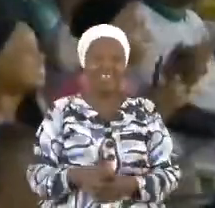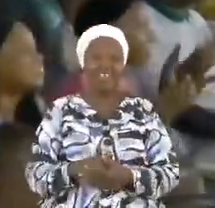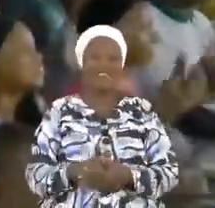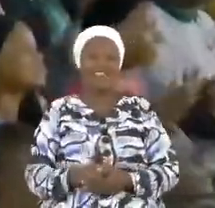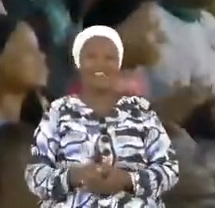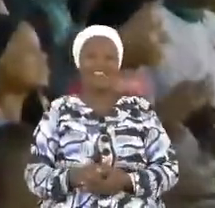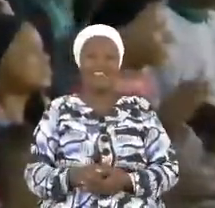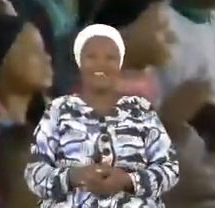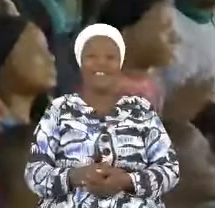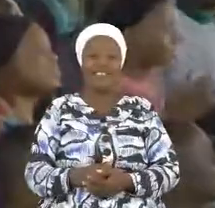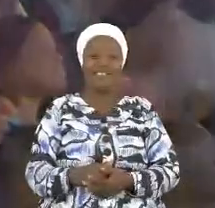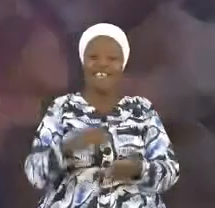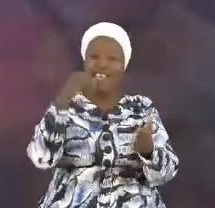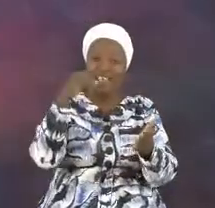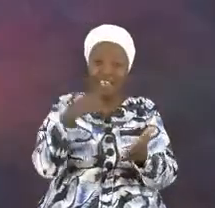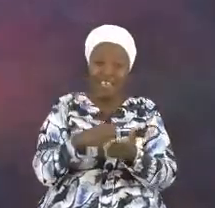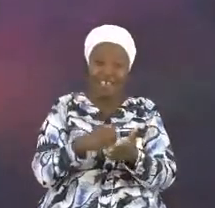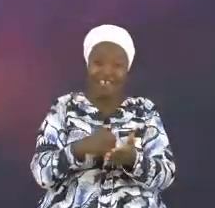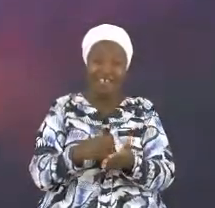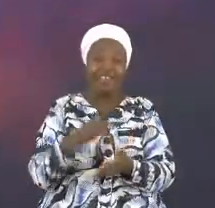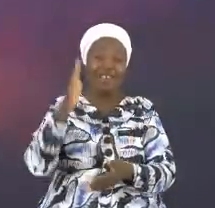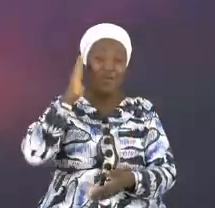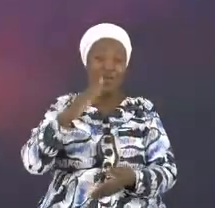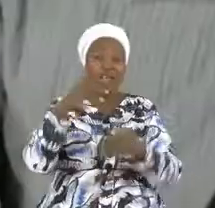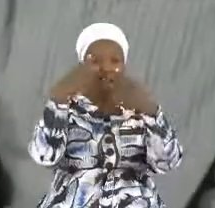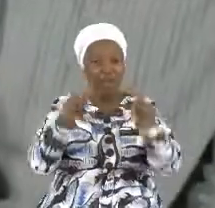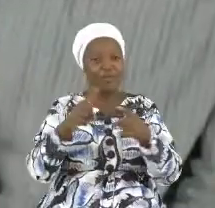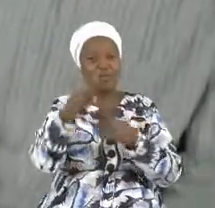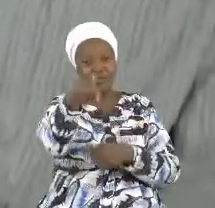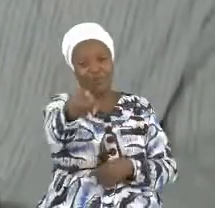It will happen to you.